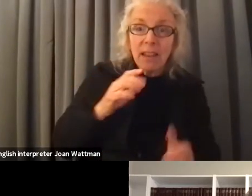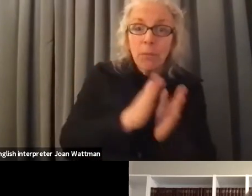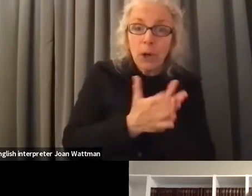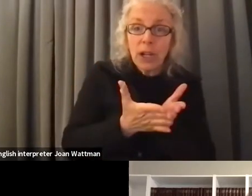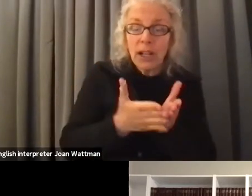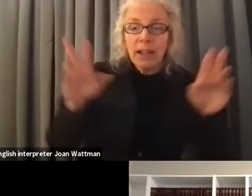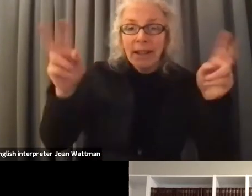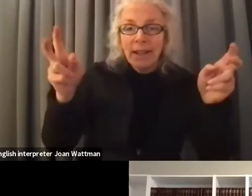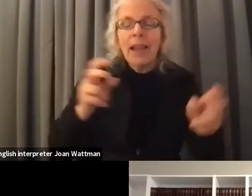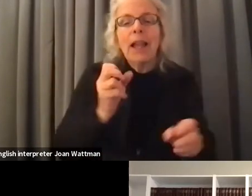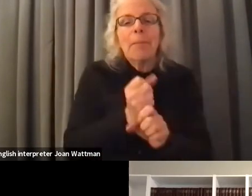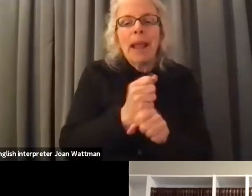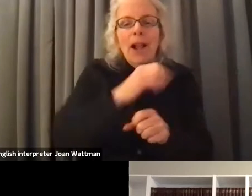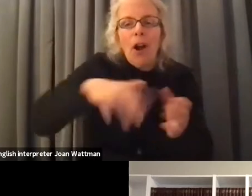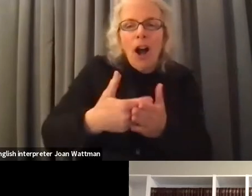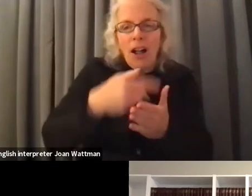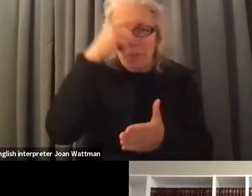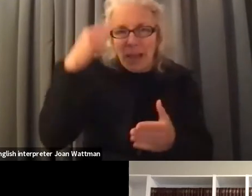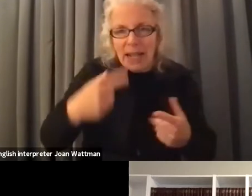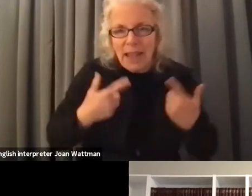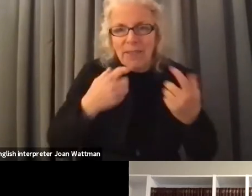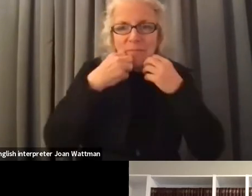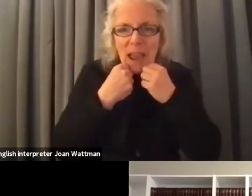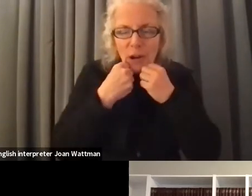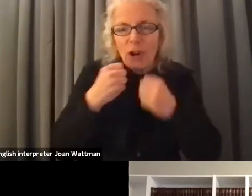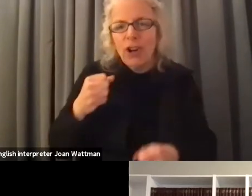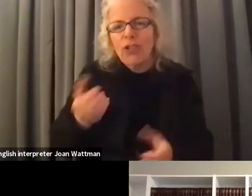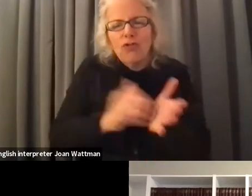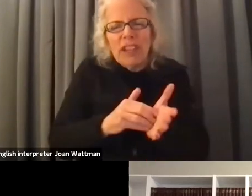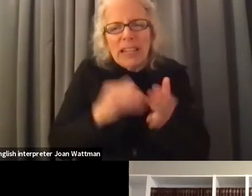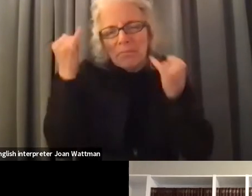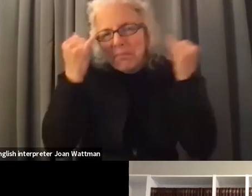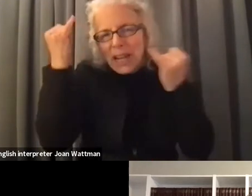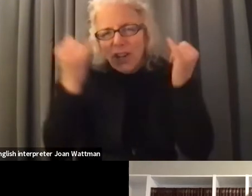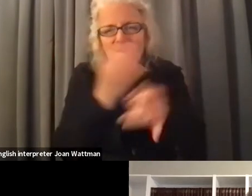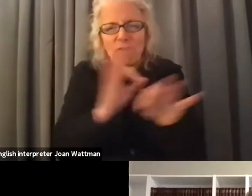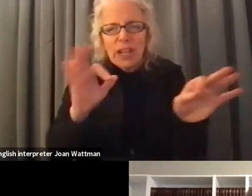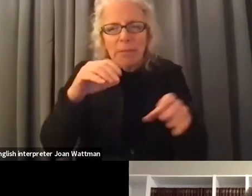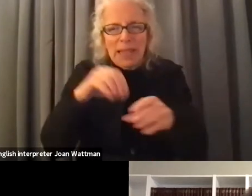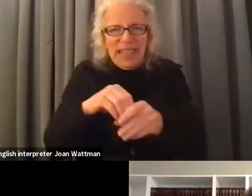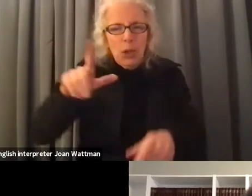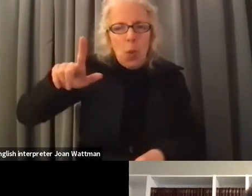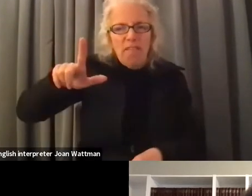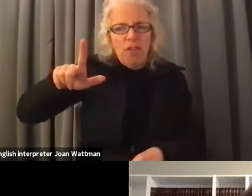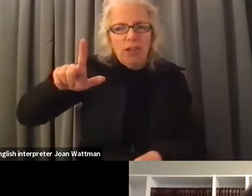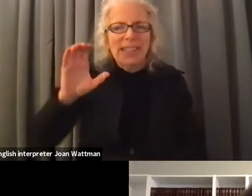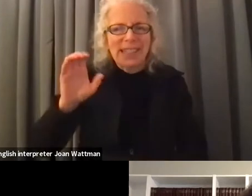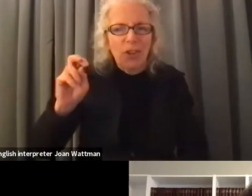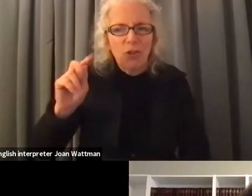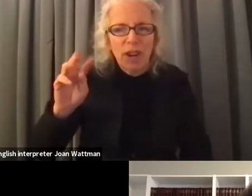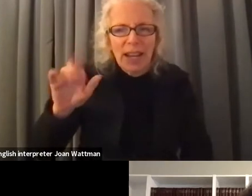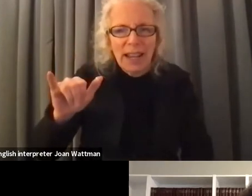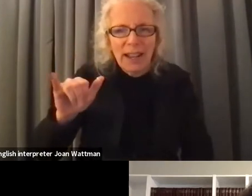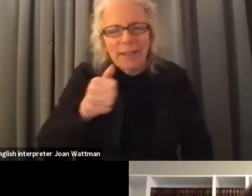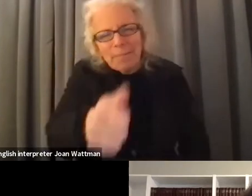Making All Black Lives Matter, Reimagining Freedom in the 21st Century. Dr. Ransby applies her insightful